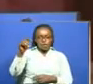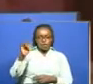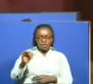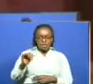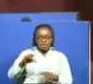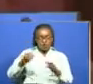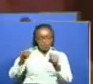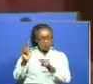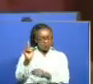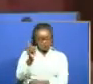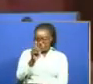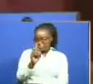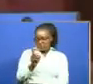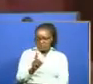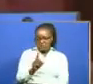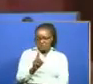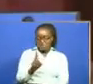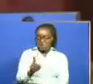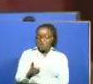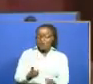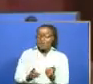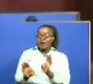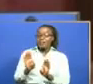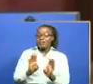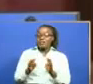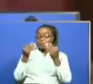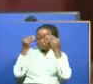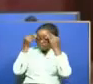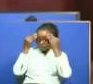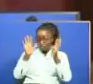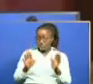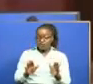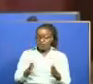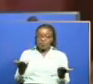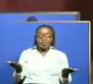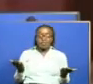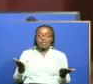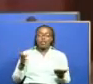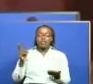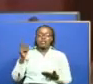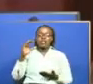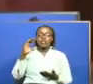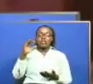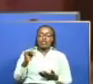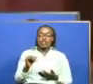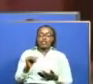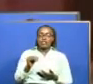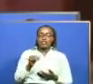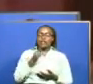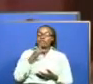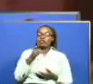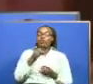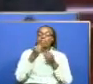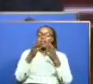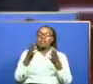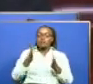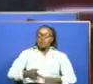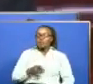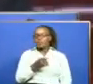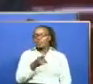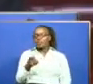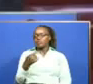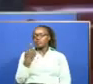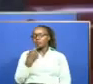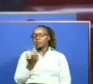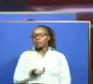qualify in terms of the ethics. We cannot really verify, because the DCI is also not sure of this person.